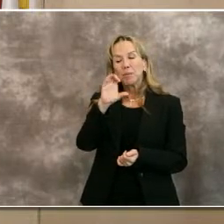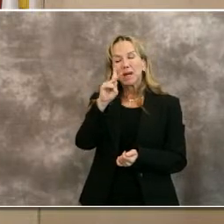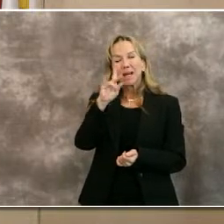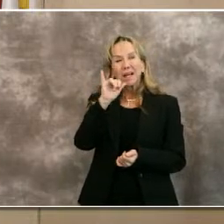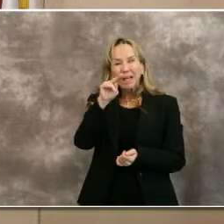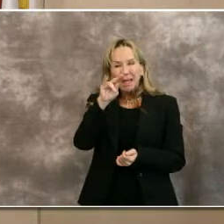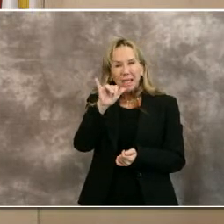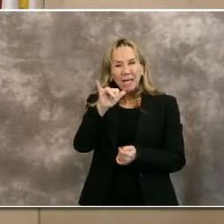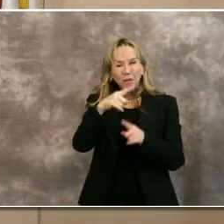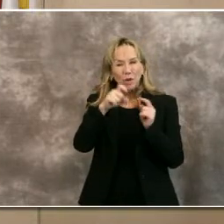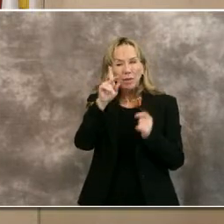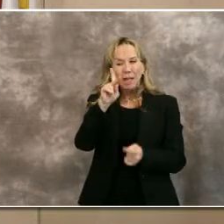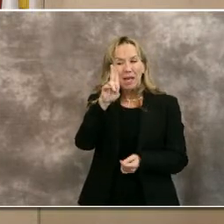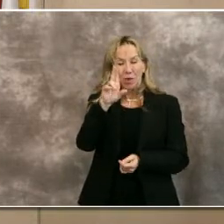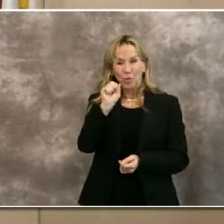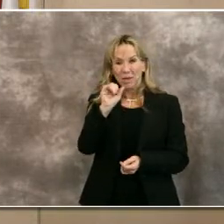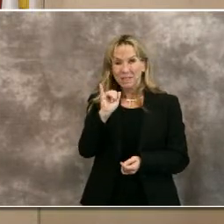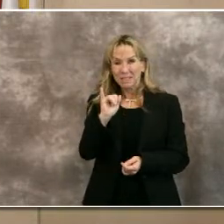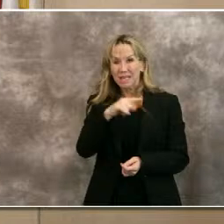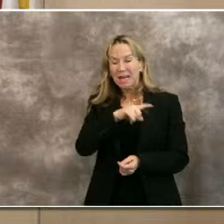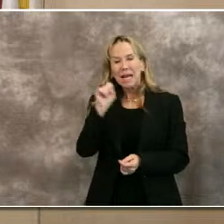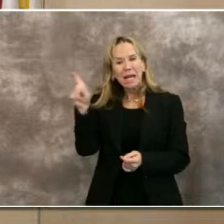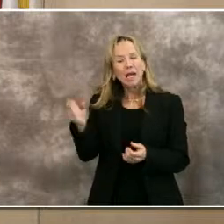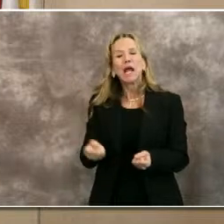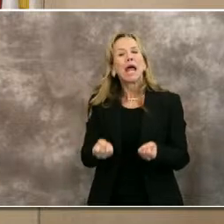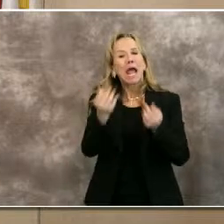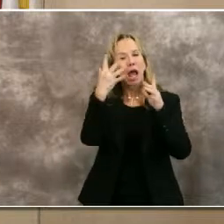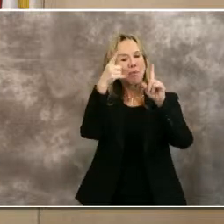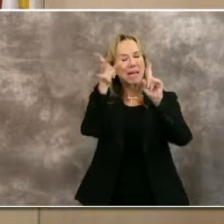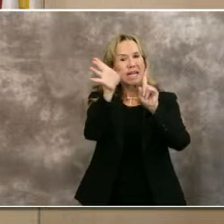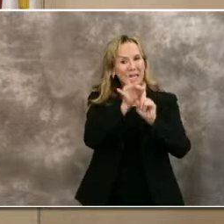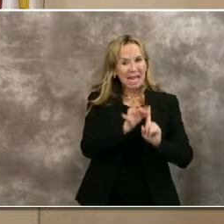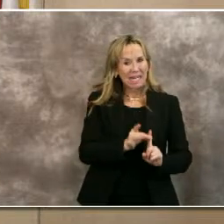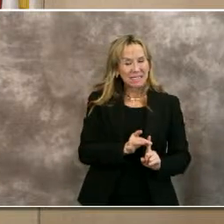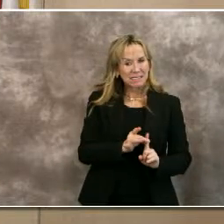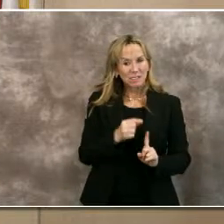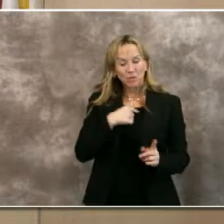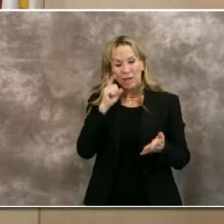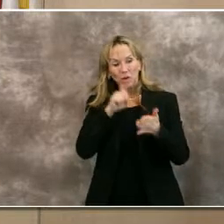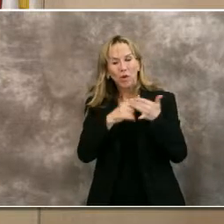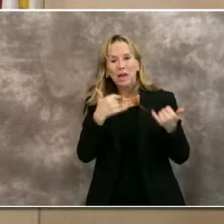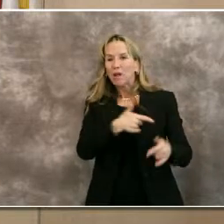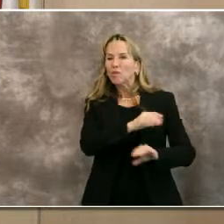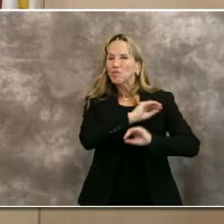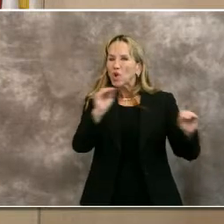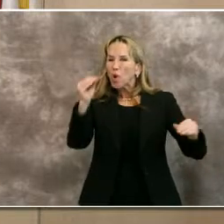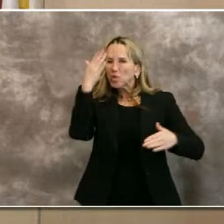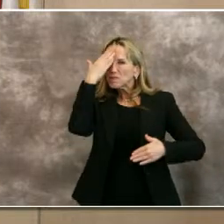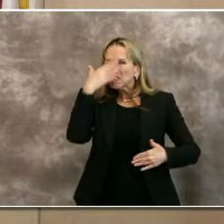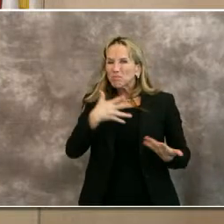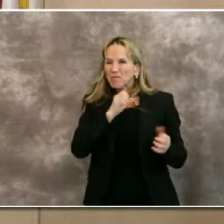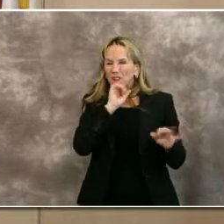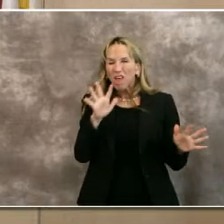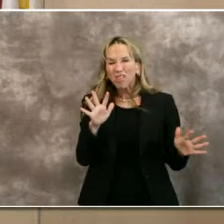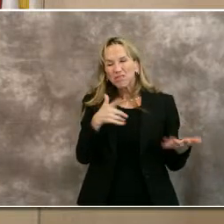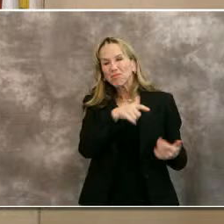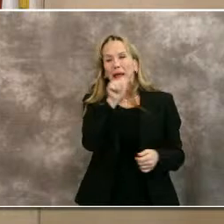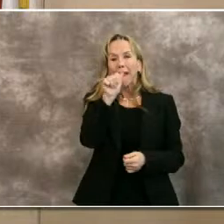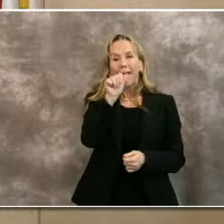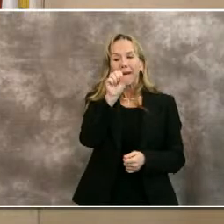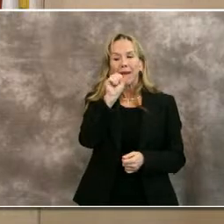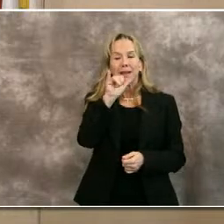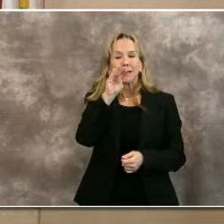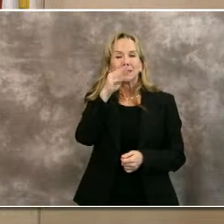of our positive cases were found in asymptomatic people? I would have to go back.